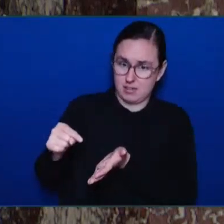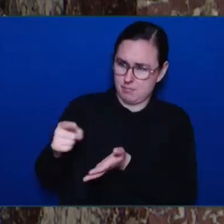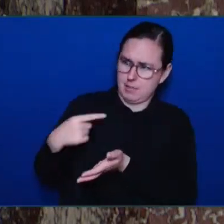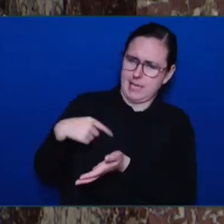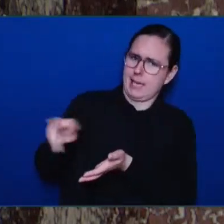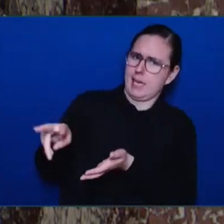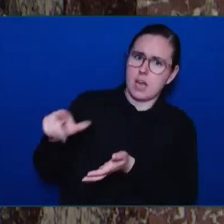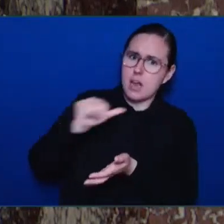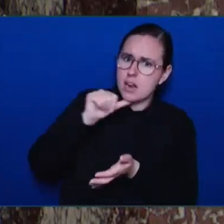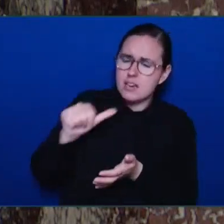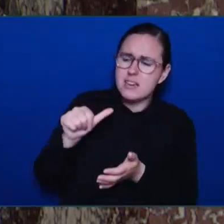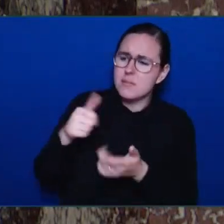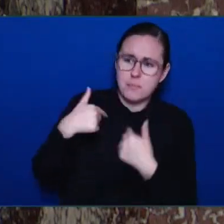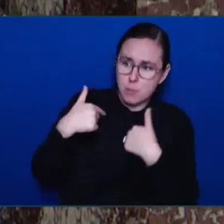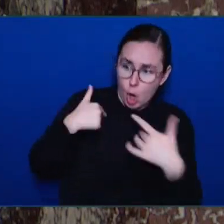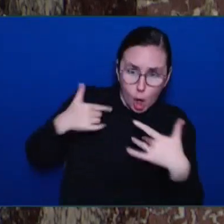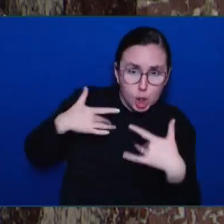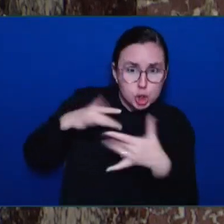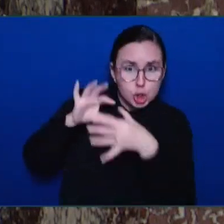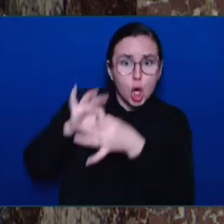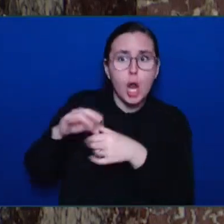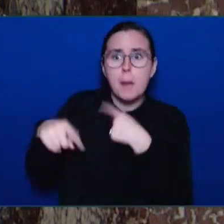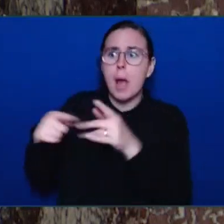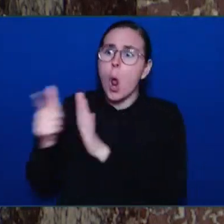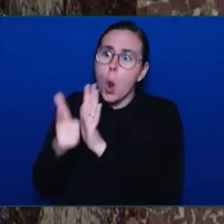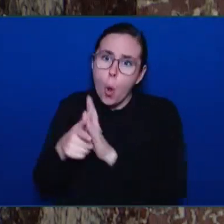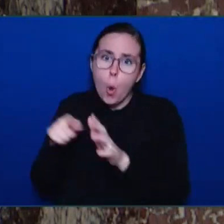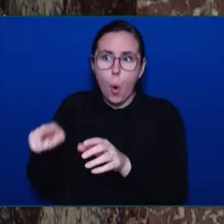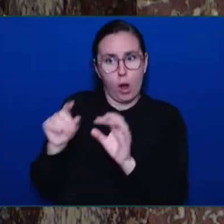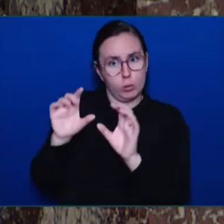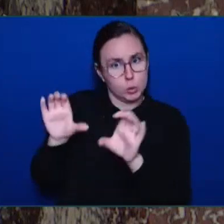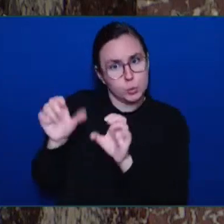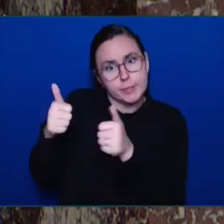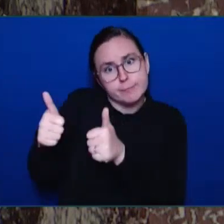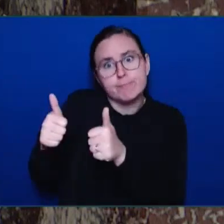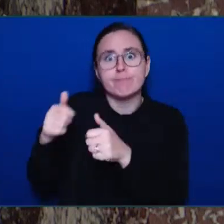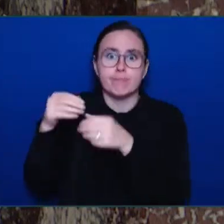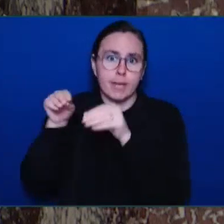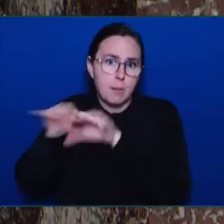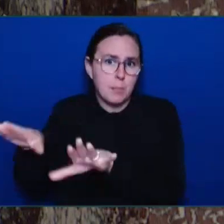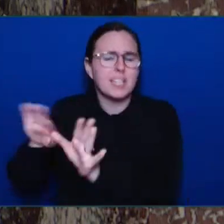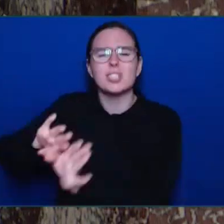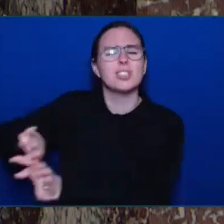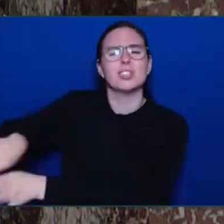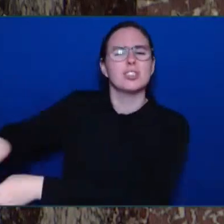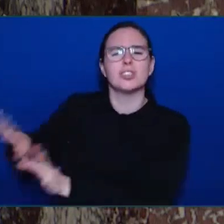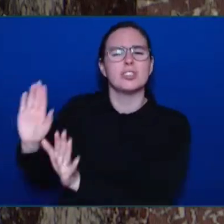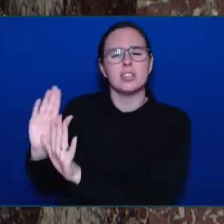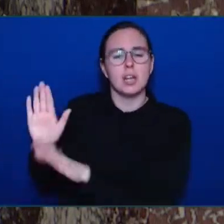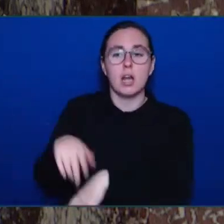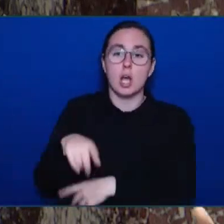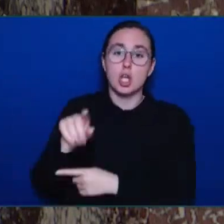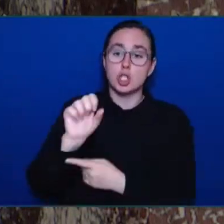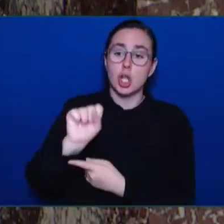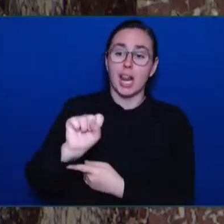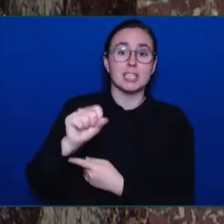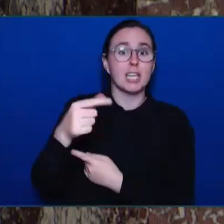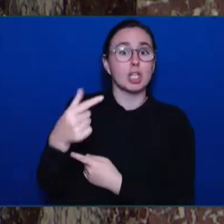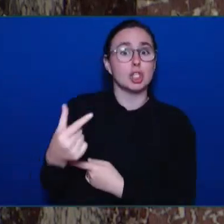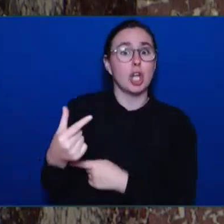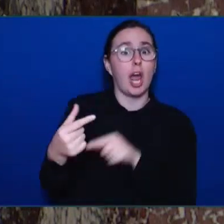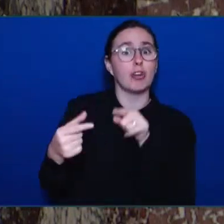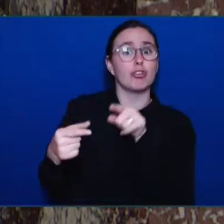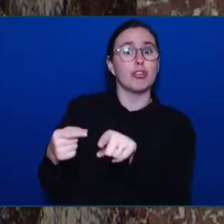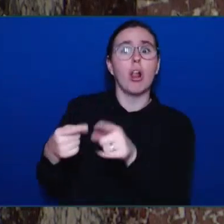chose to talk about how effective that committee process was, Mr. Speaker, on a variety of other issues around